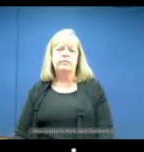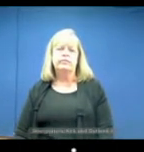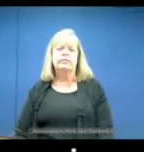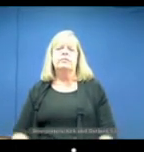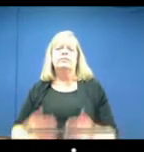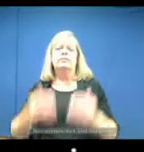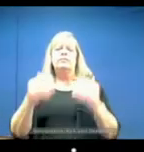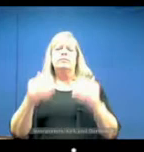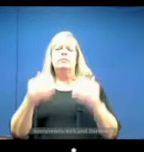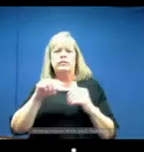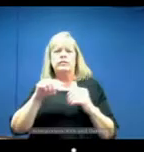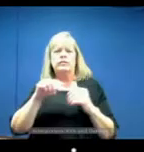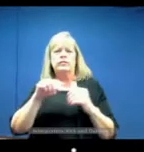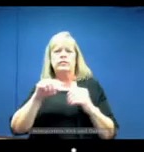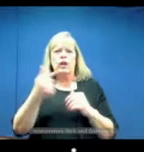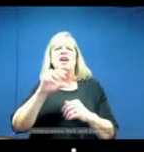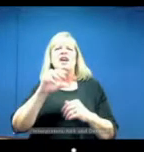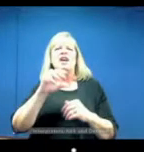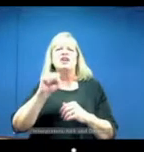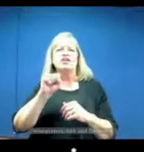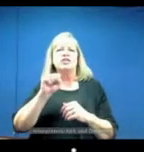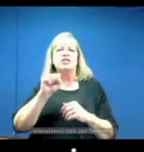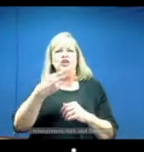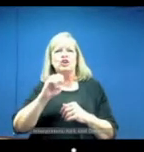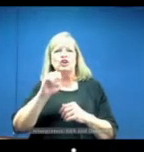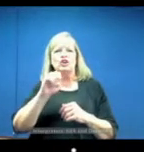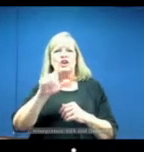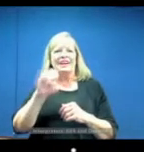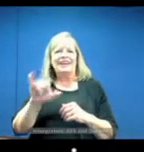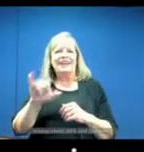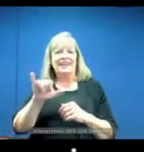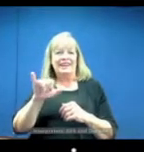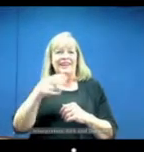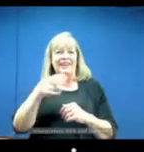I see Shelley Herbold has a